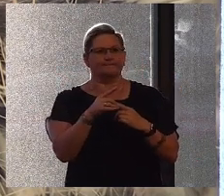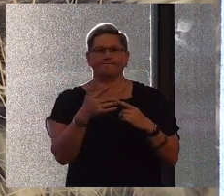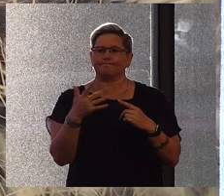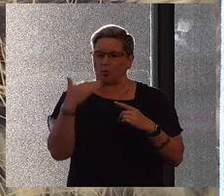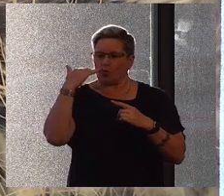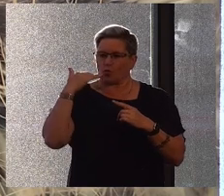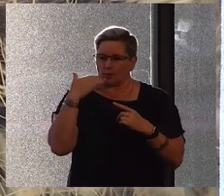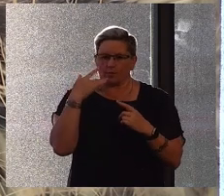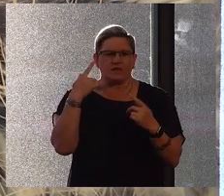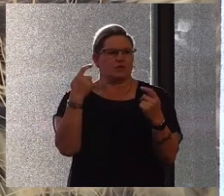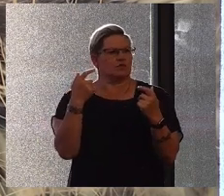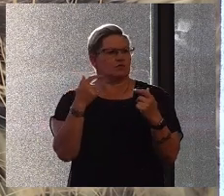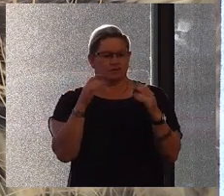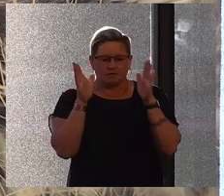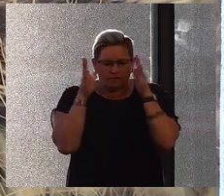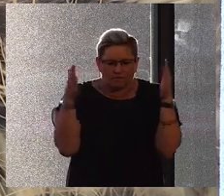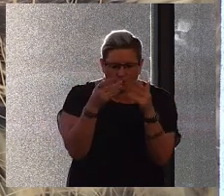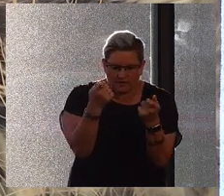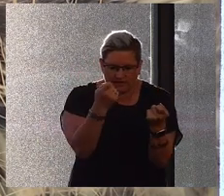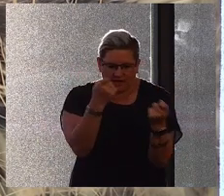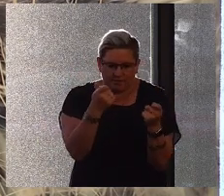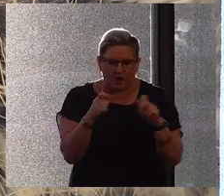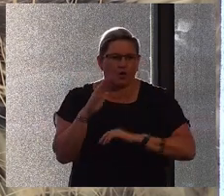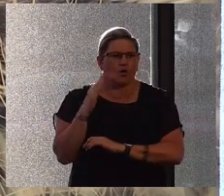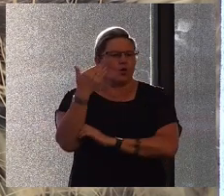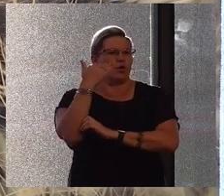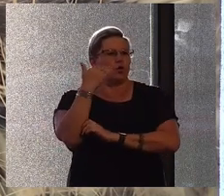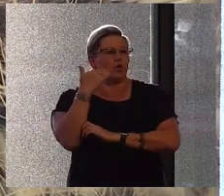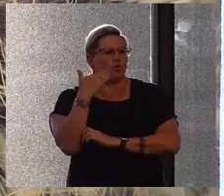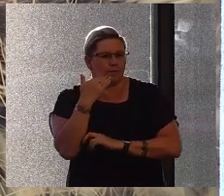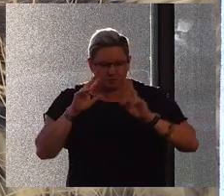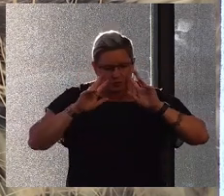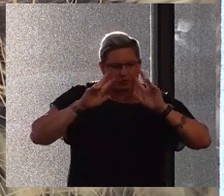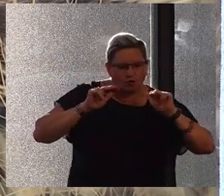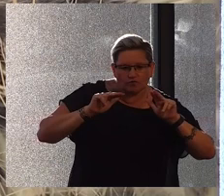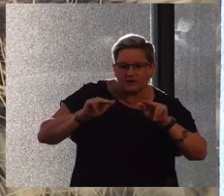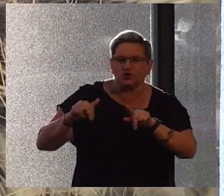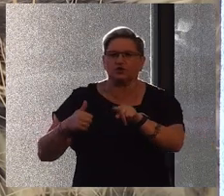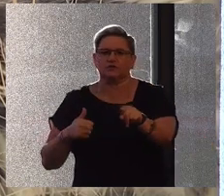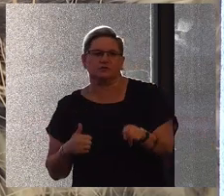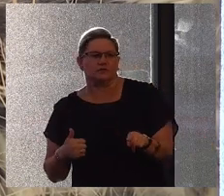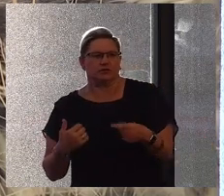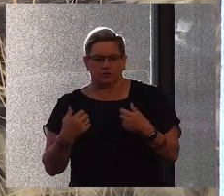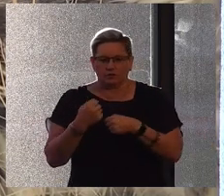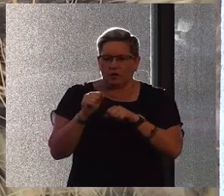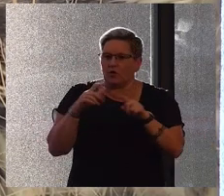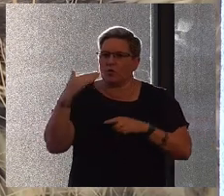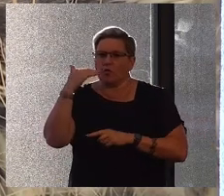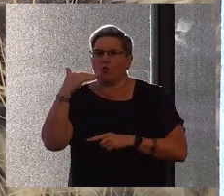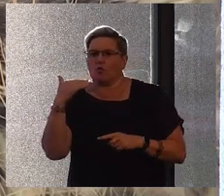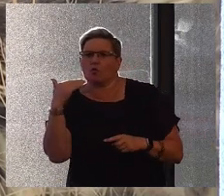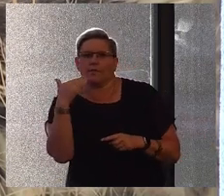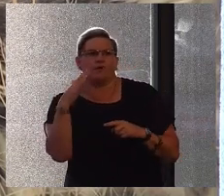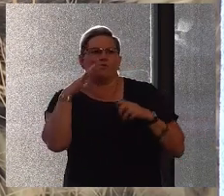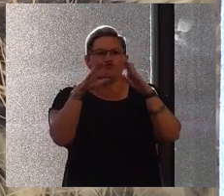celebrating women in conservation. And what does that look like? We all know it's women out there in the field, going up trees, checking